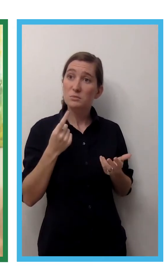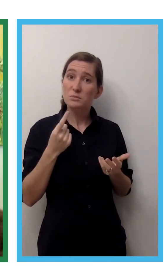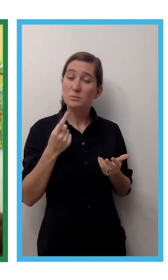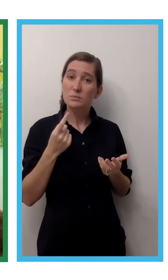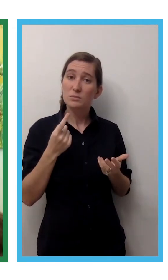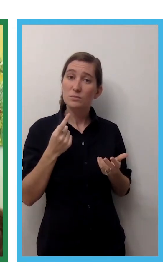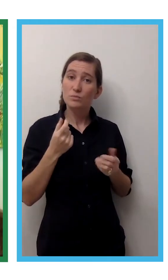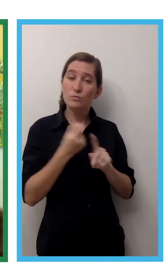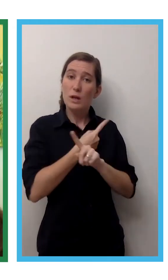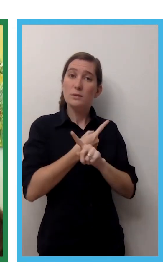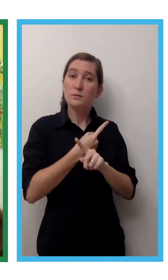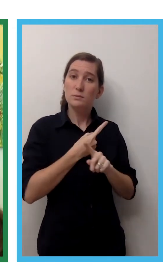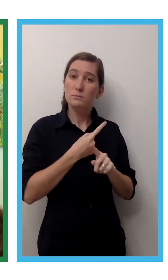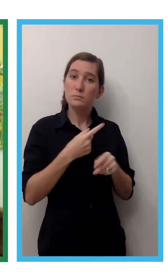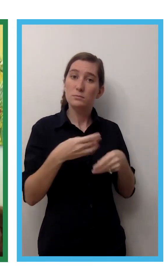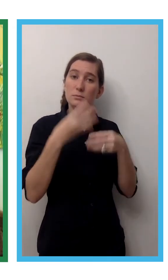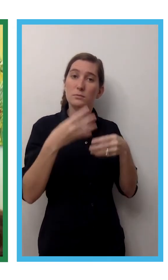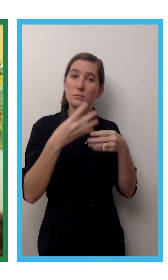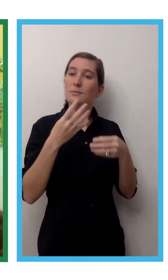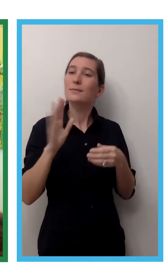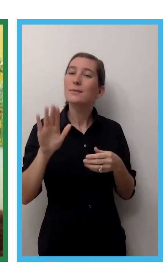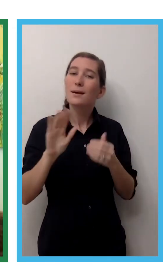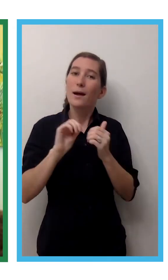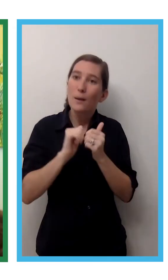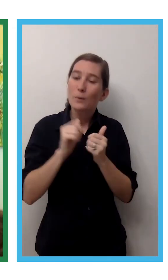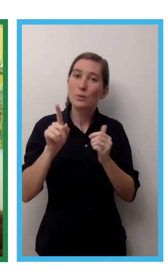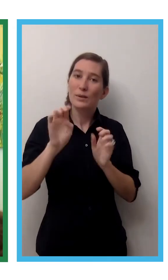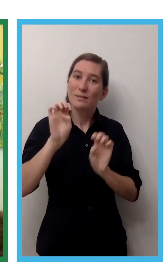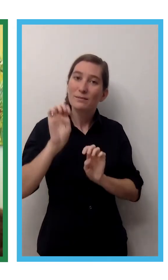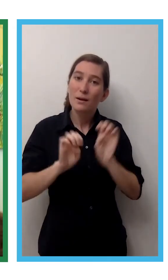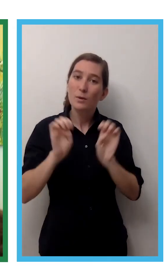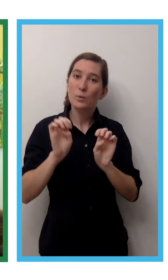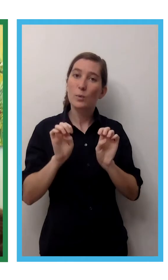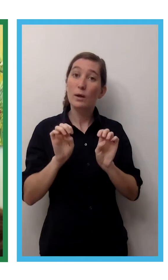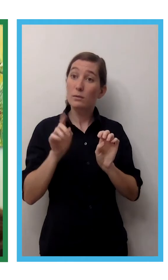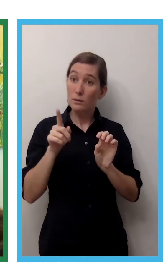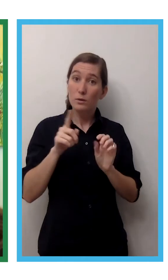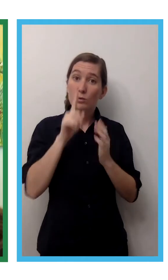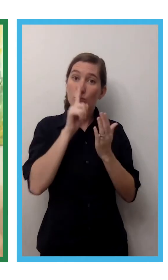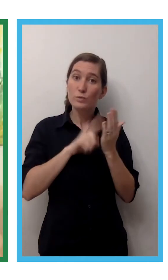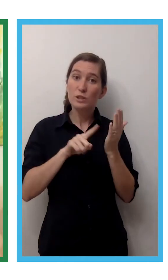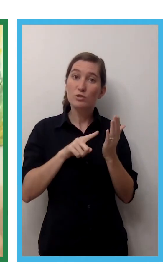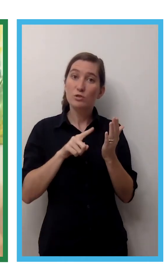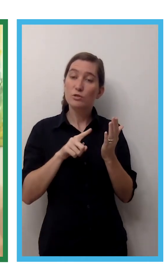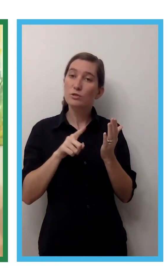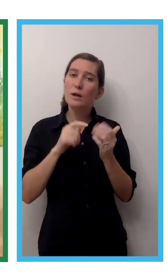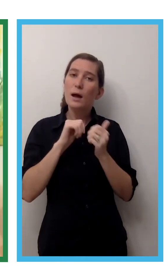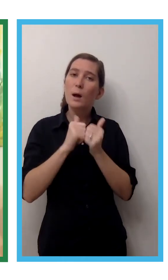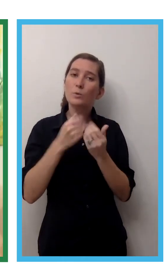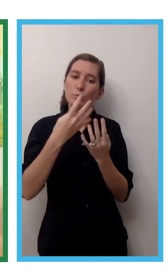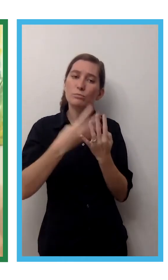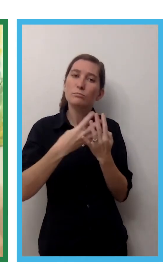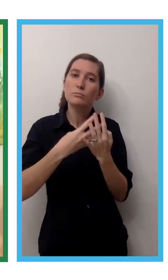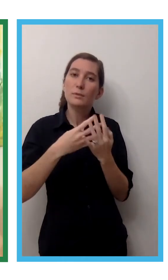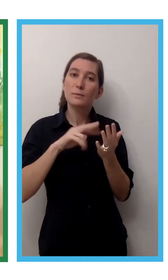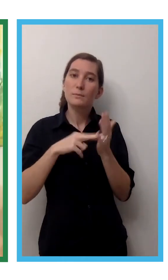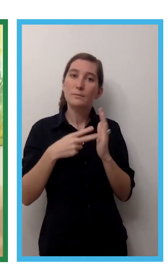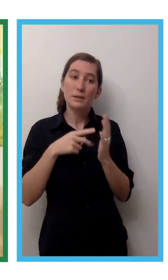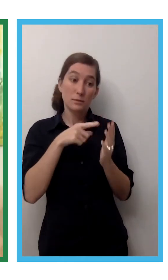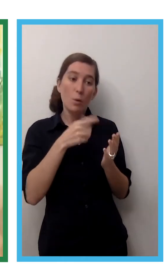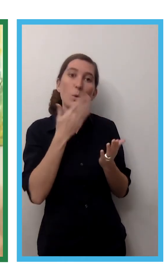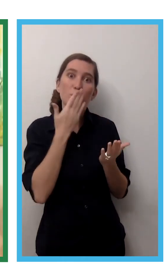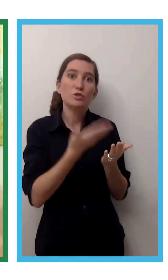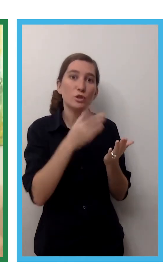evaluate what's good research versus research that's really skewed towards a certain result or, something of